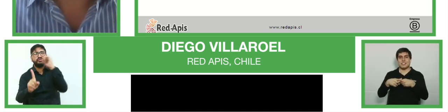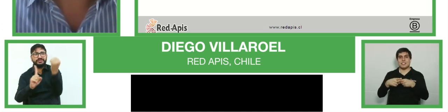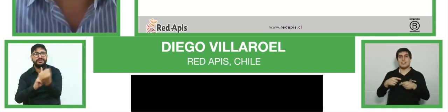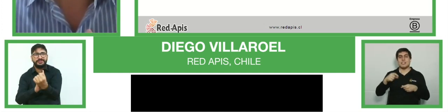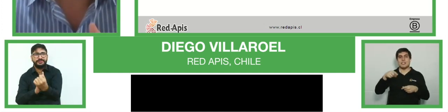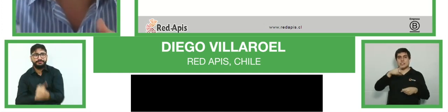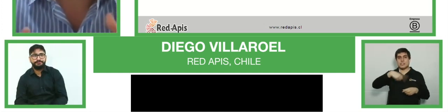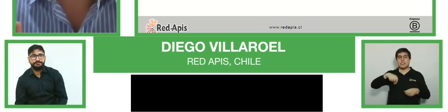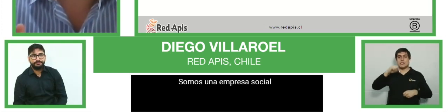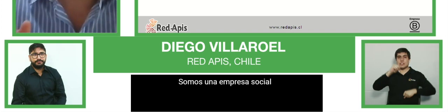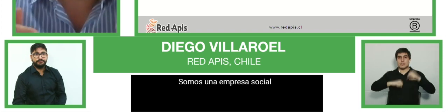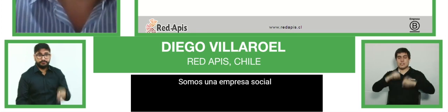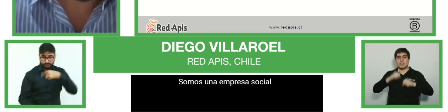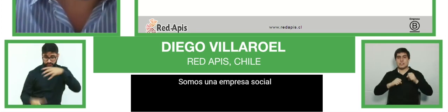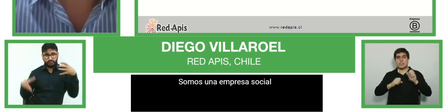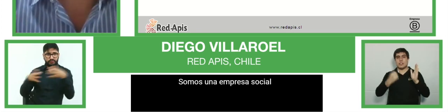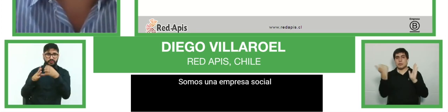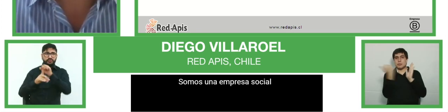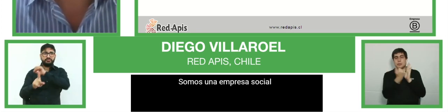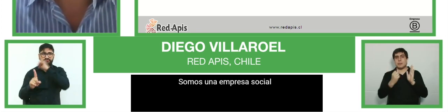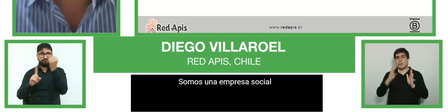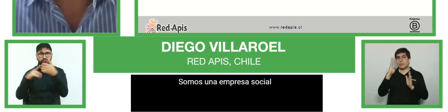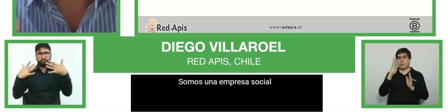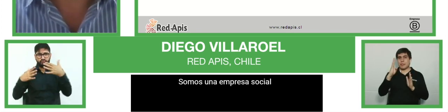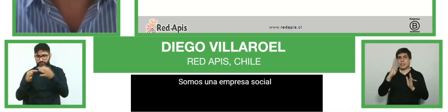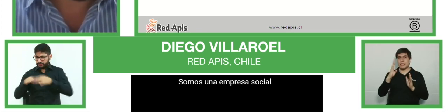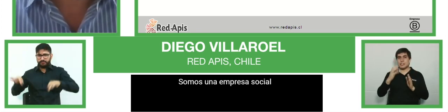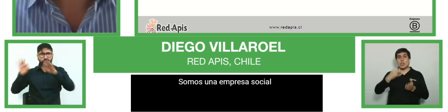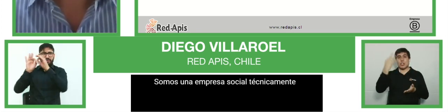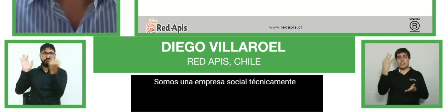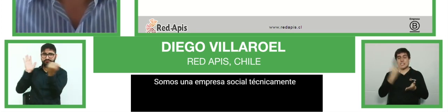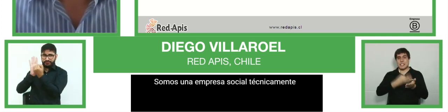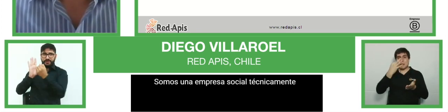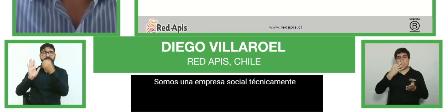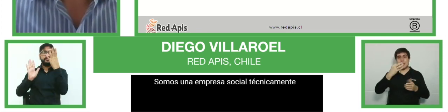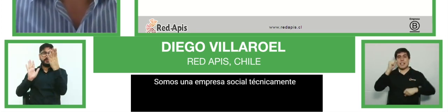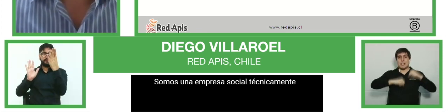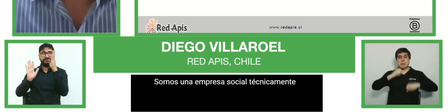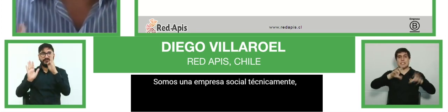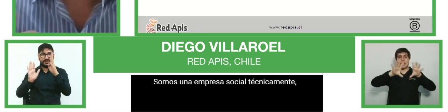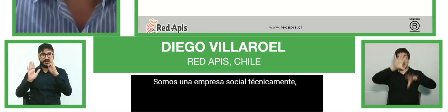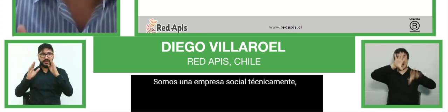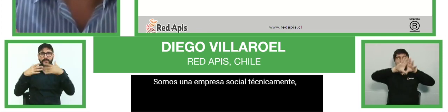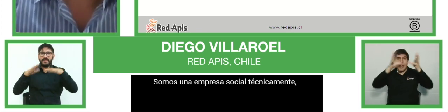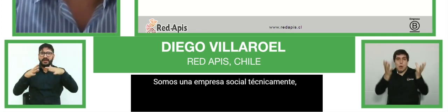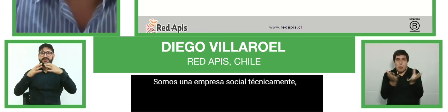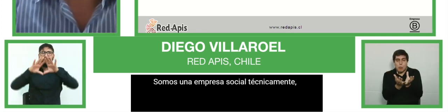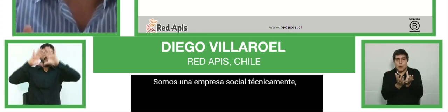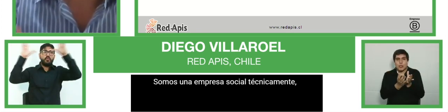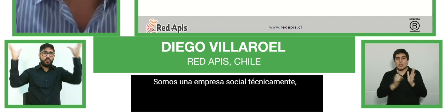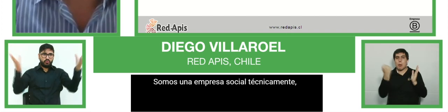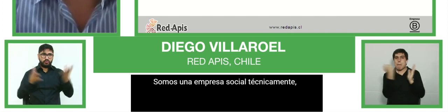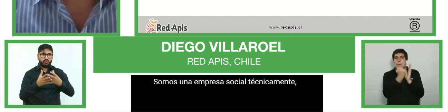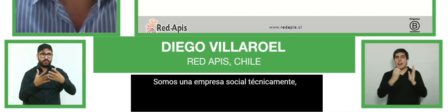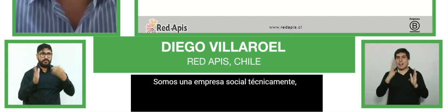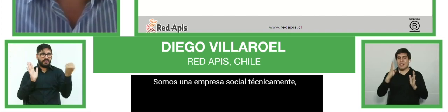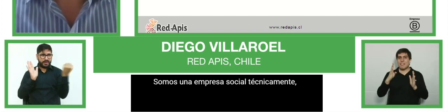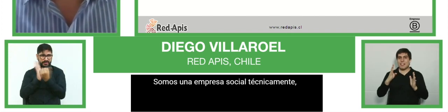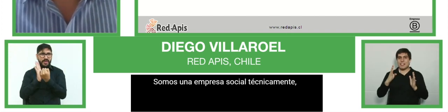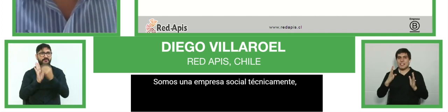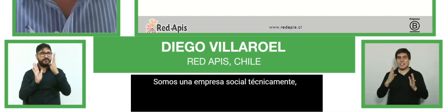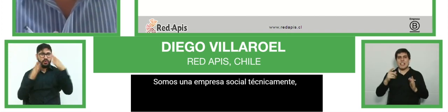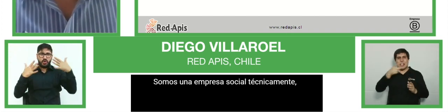certified as B company, one of the 3,000 companies around the world that is a B company. And our purpose is to